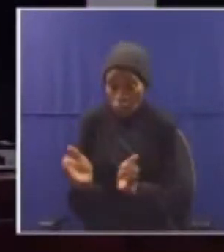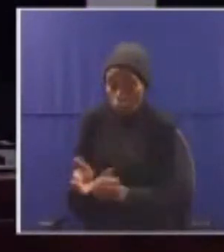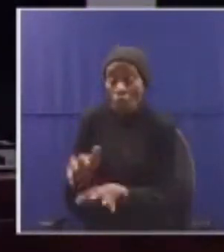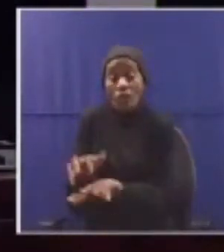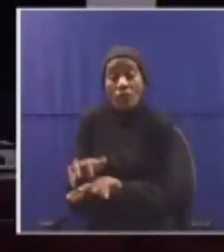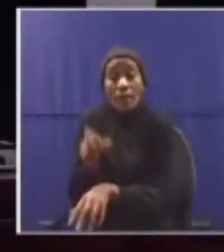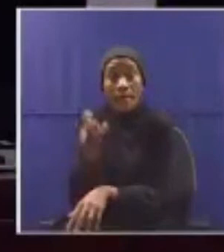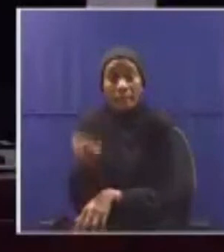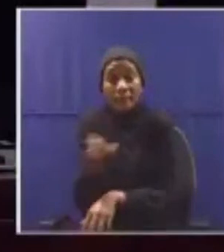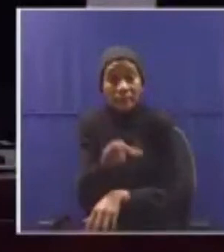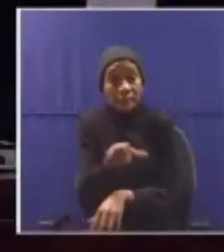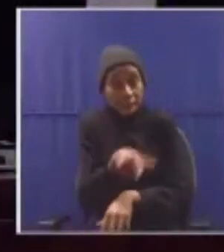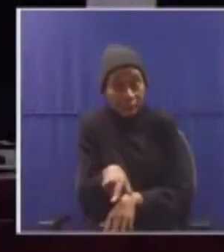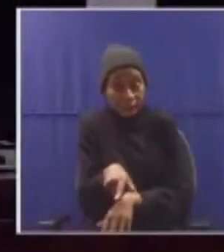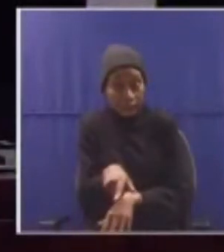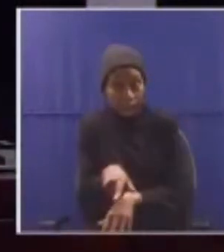farmers,